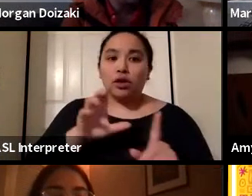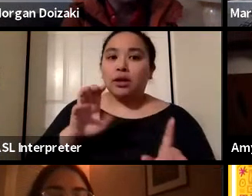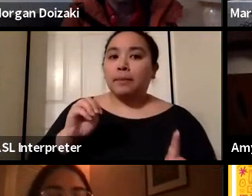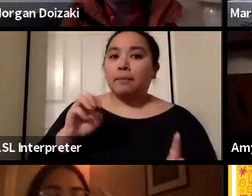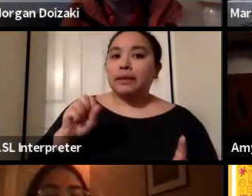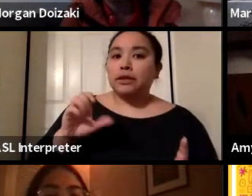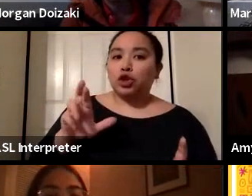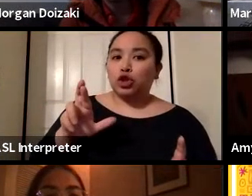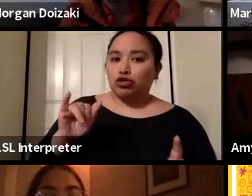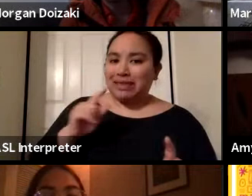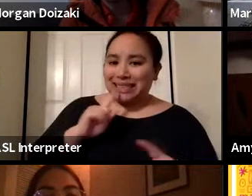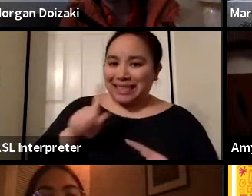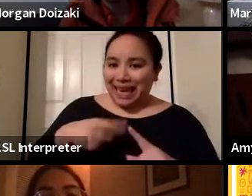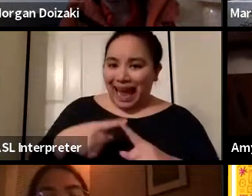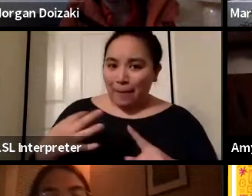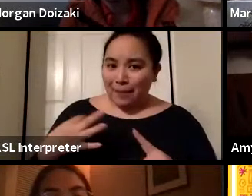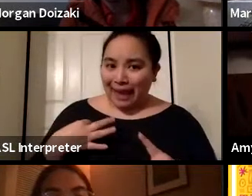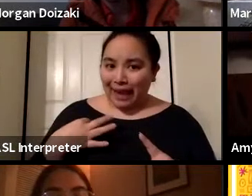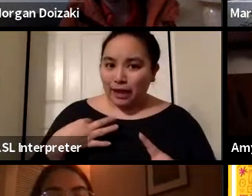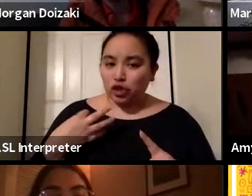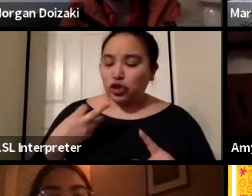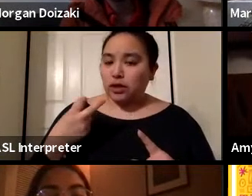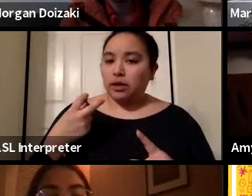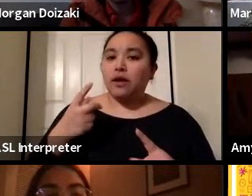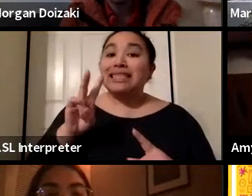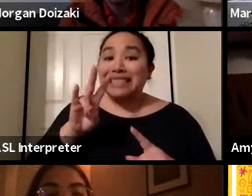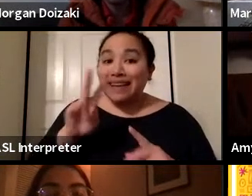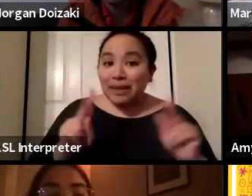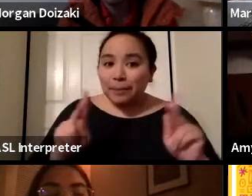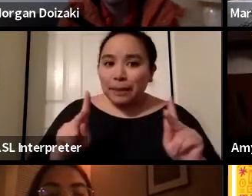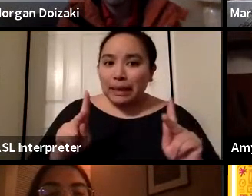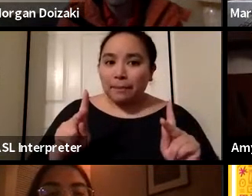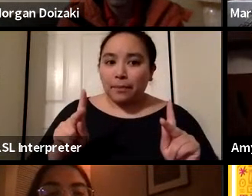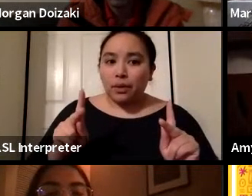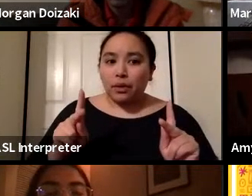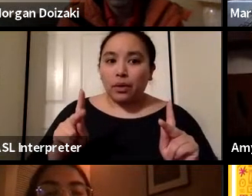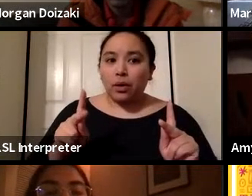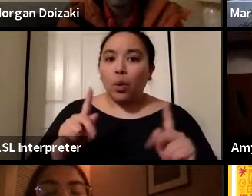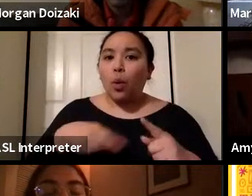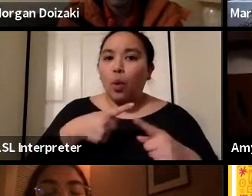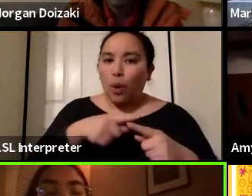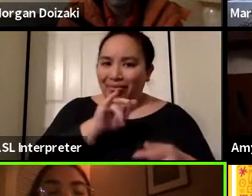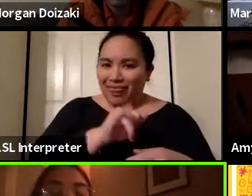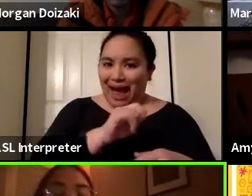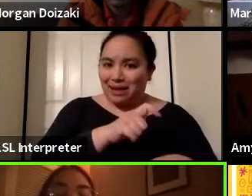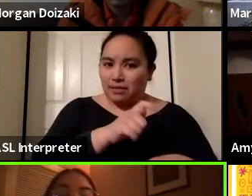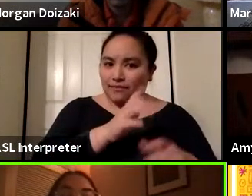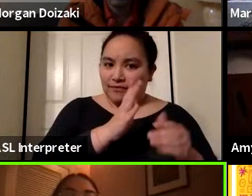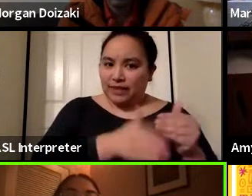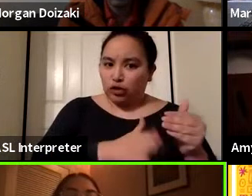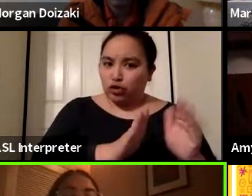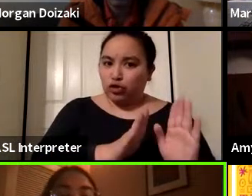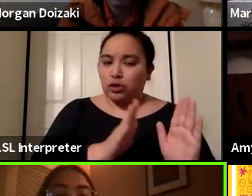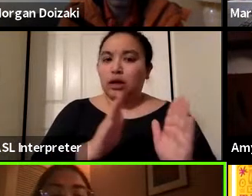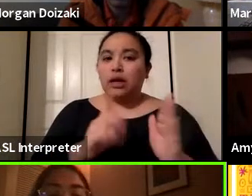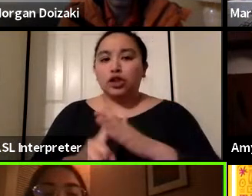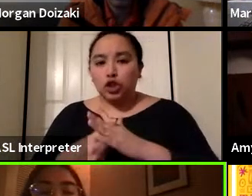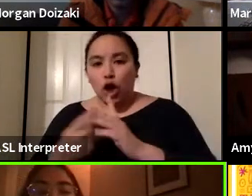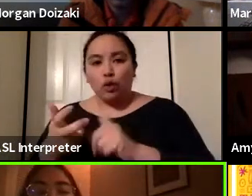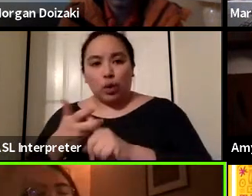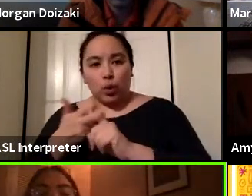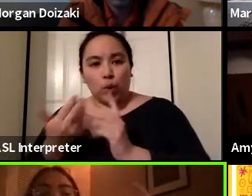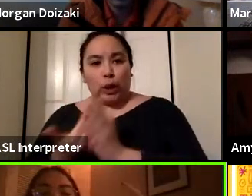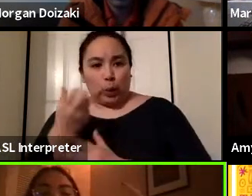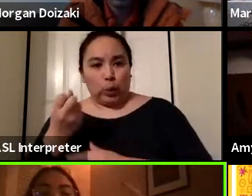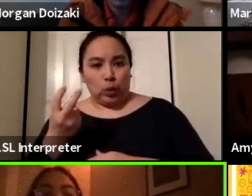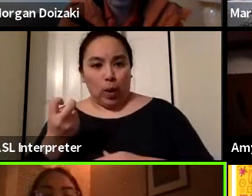of the program for the 7 people you presently have? And you'll start searching for 12 new ones? So we work in the same